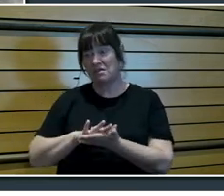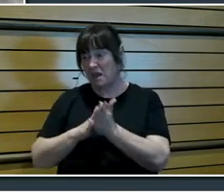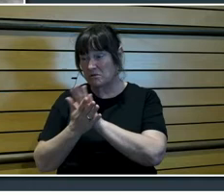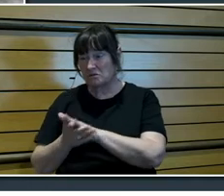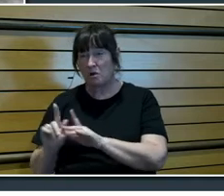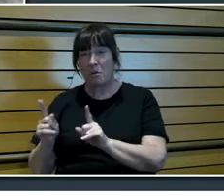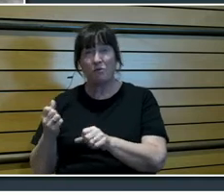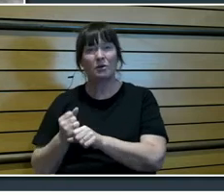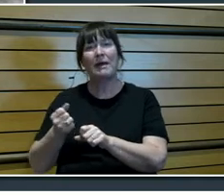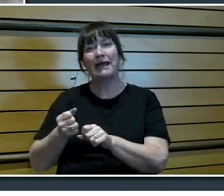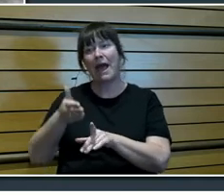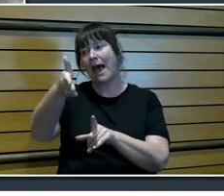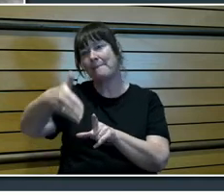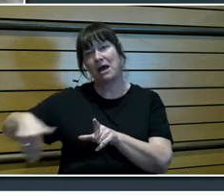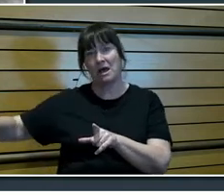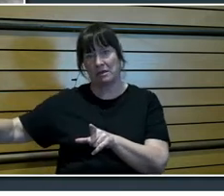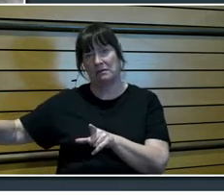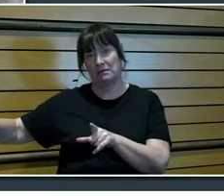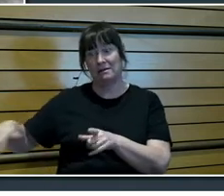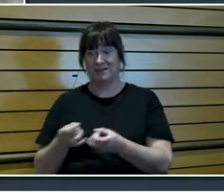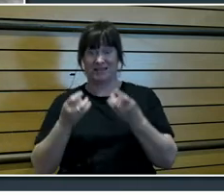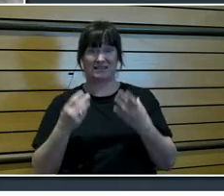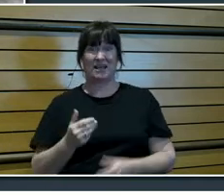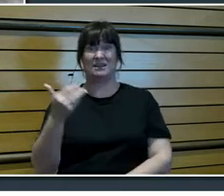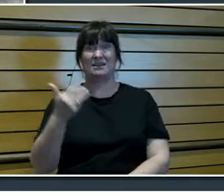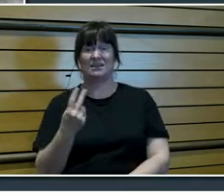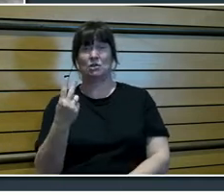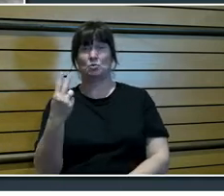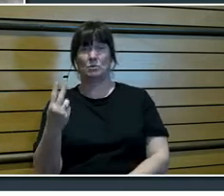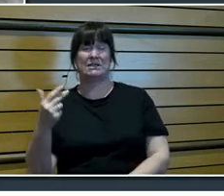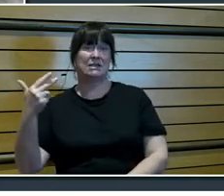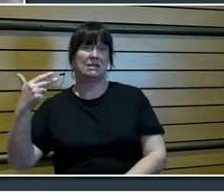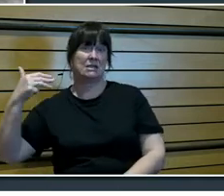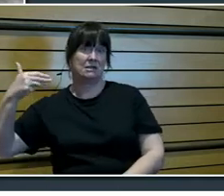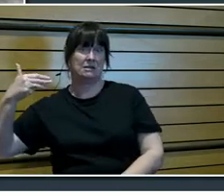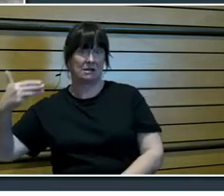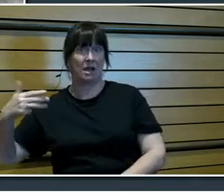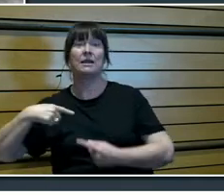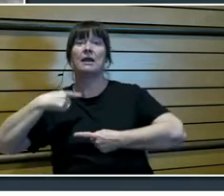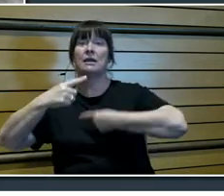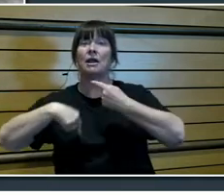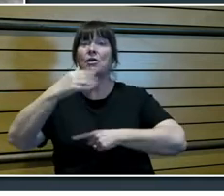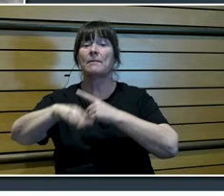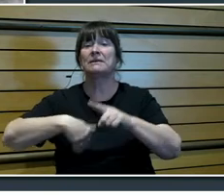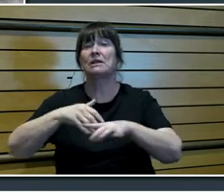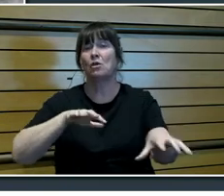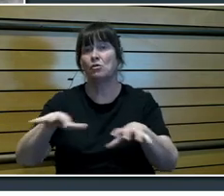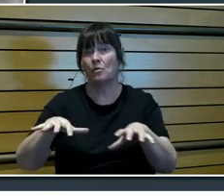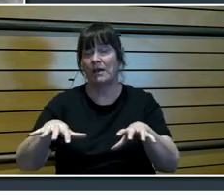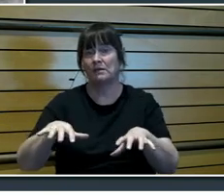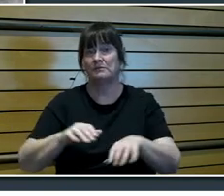development purposes. This work was commenced in 1929 and continued to the Napier earthquake of 1931.